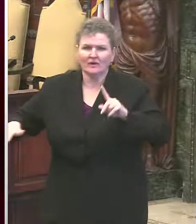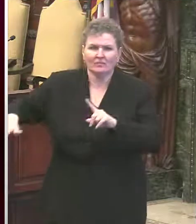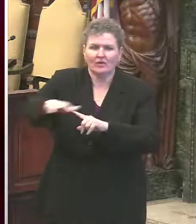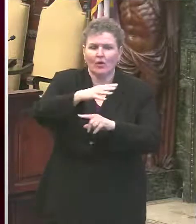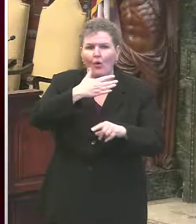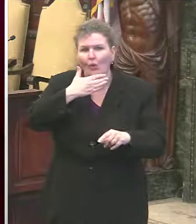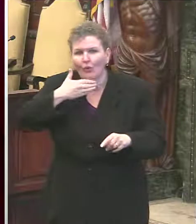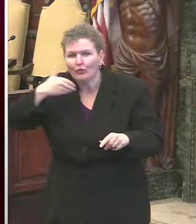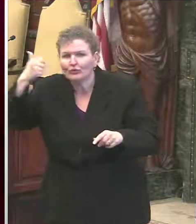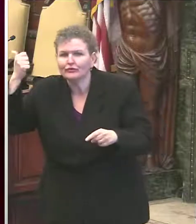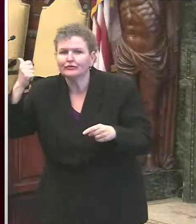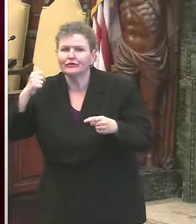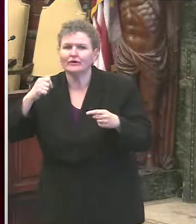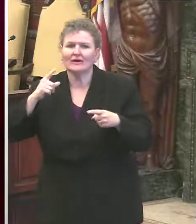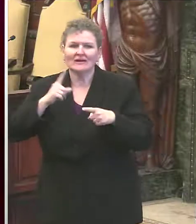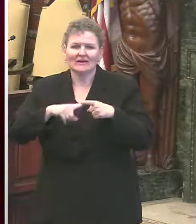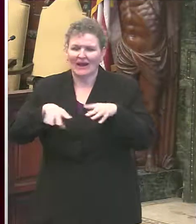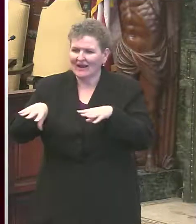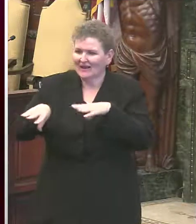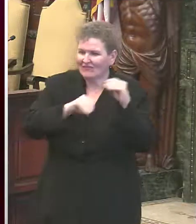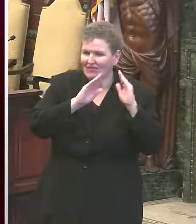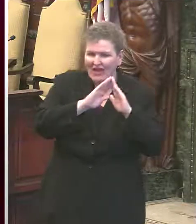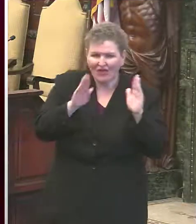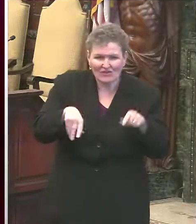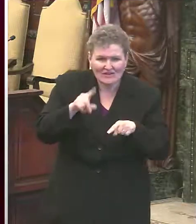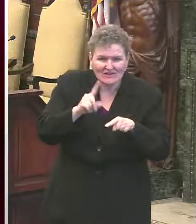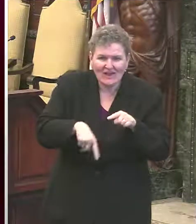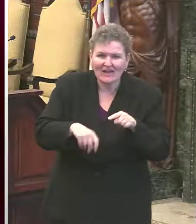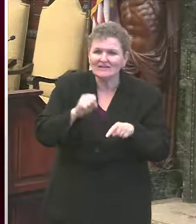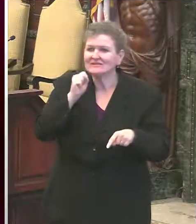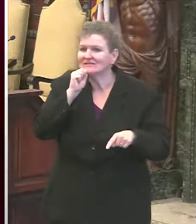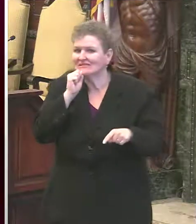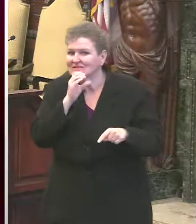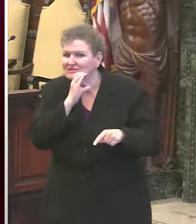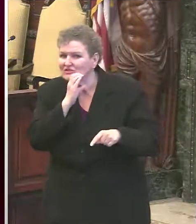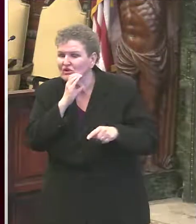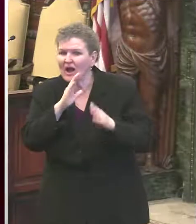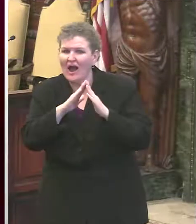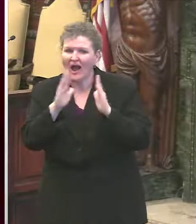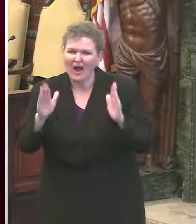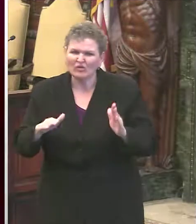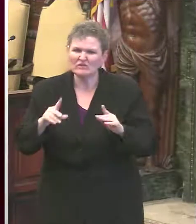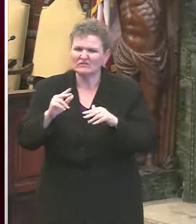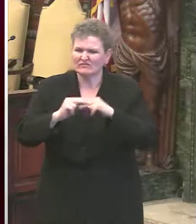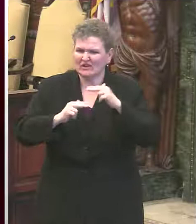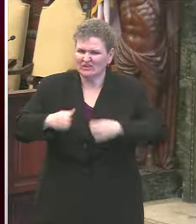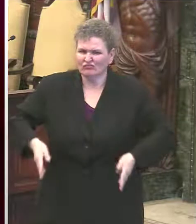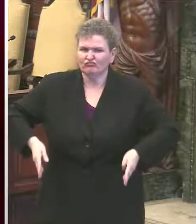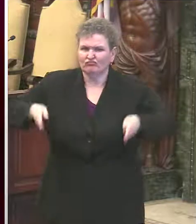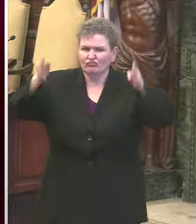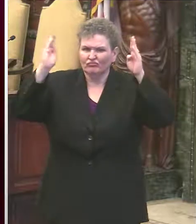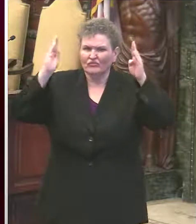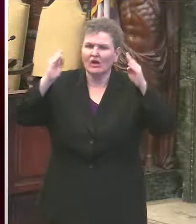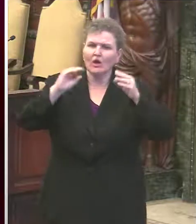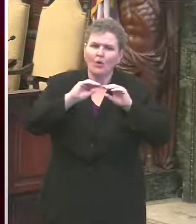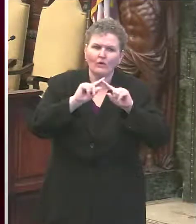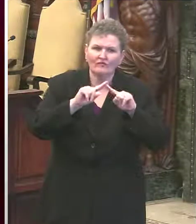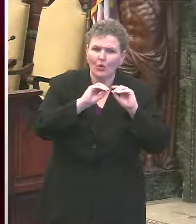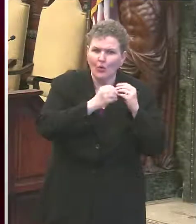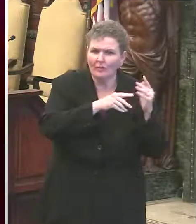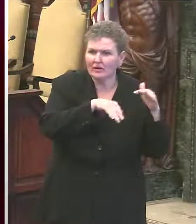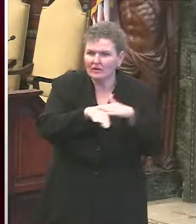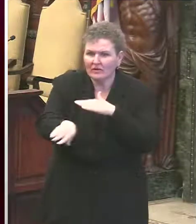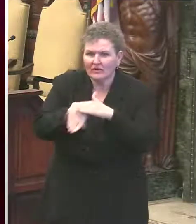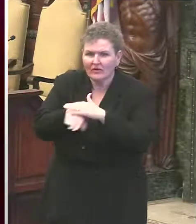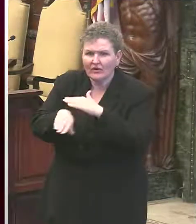or can't leave their homes, they're part of like a senior housing facility, there may be organizations that are going to go to that senior housing facility. We are